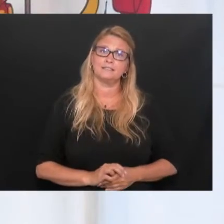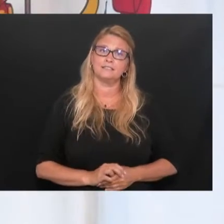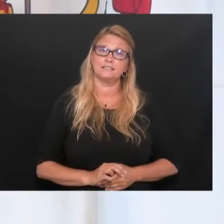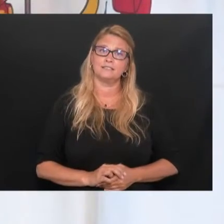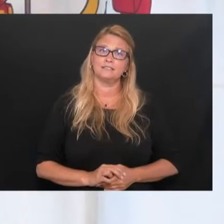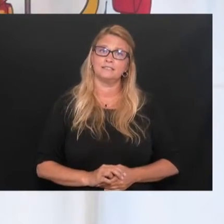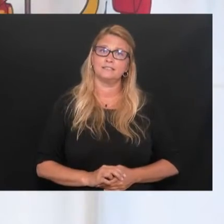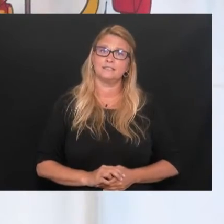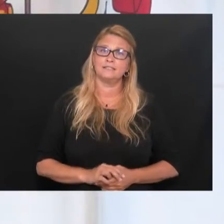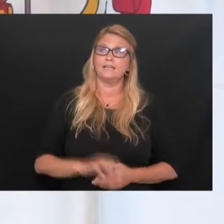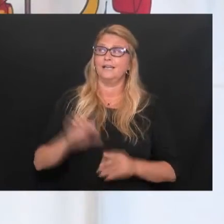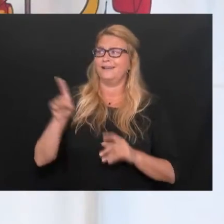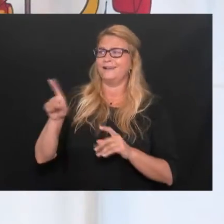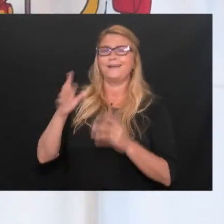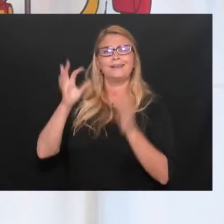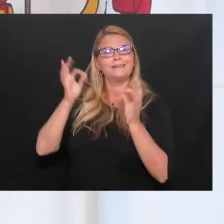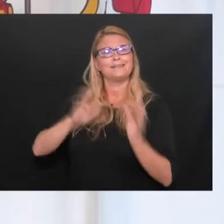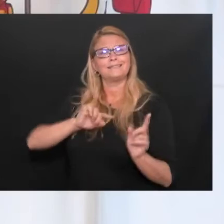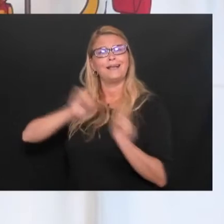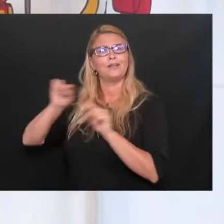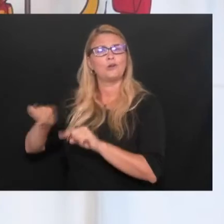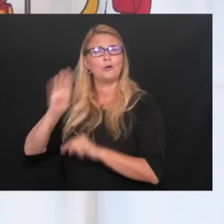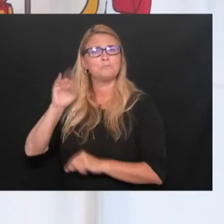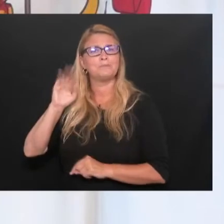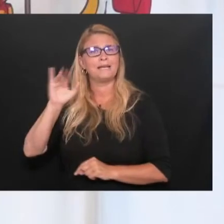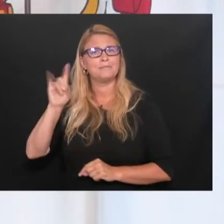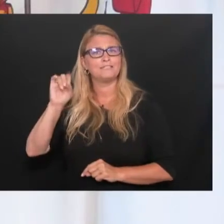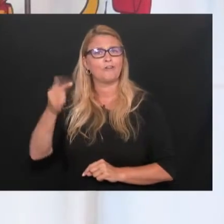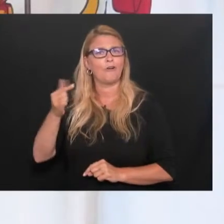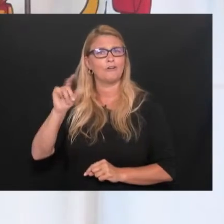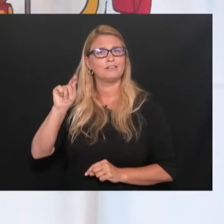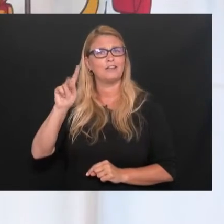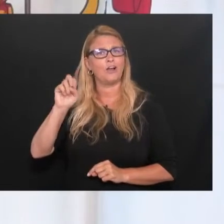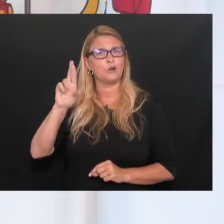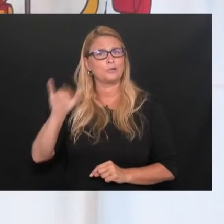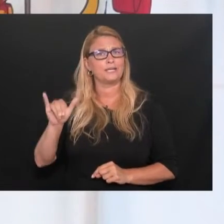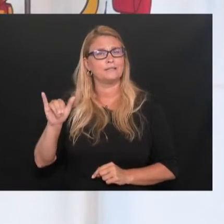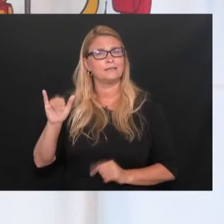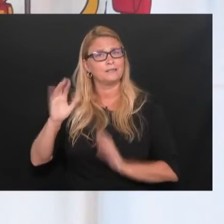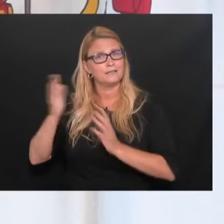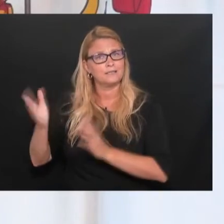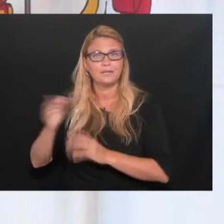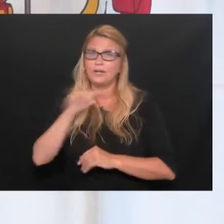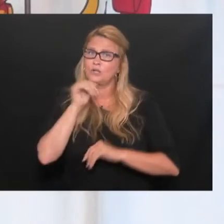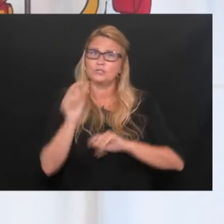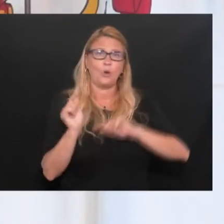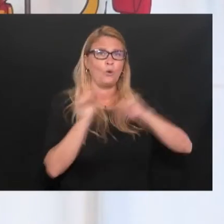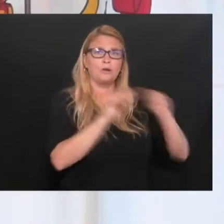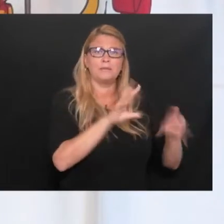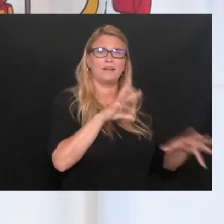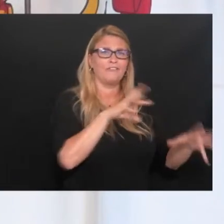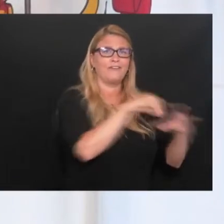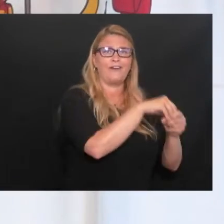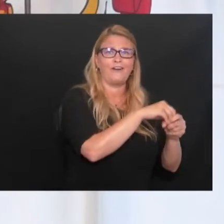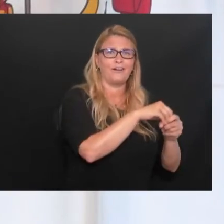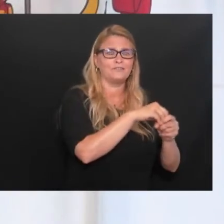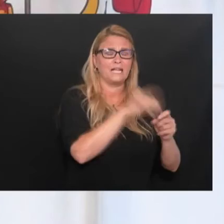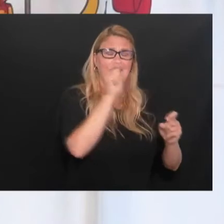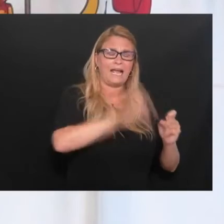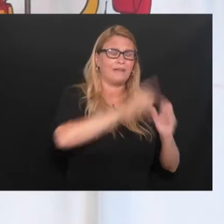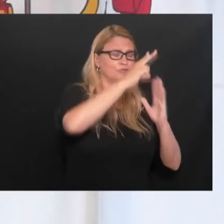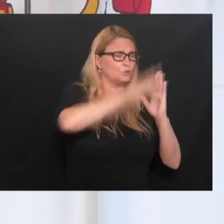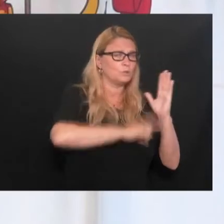dog lottery. Get in with all the rest of us over here. Absolutely don't be in this thing to where we got to read these